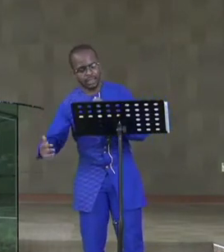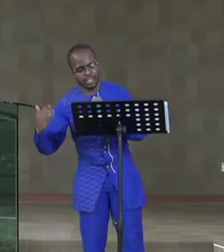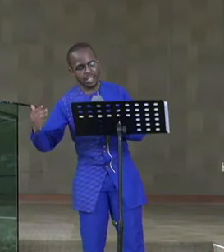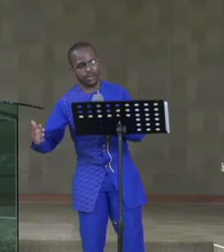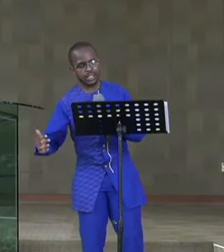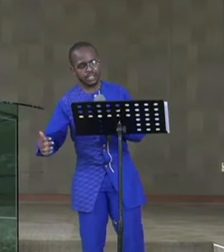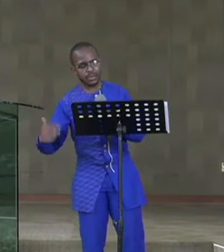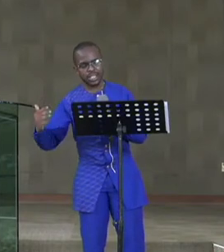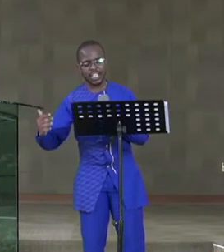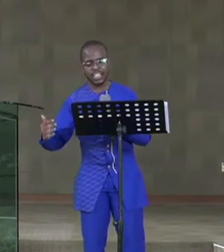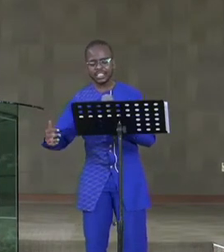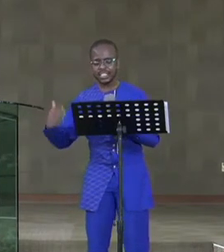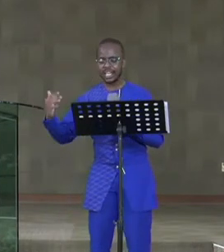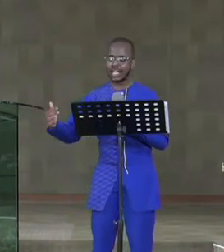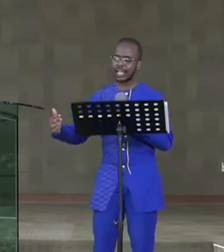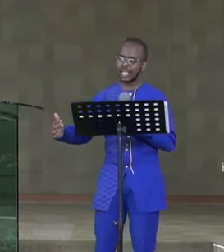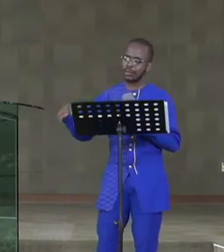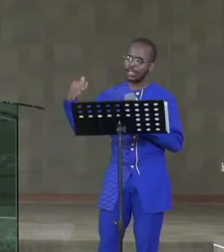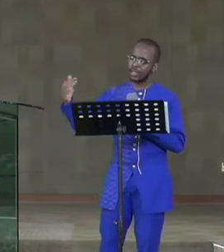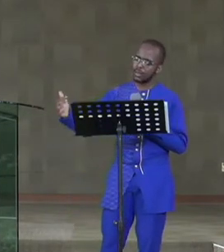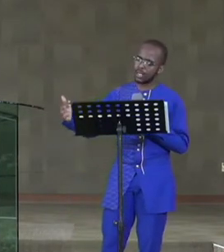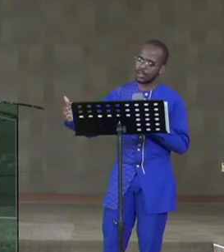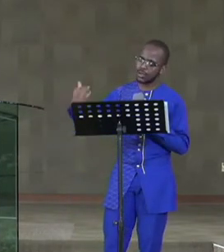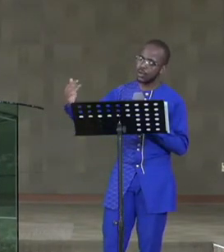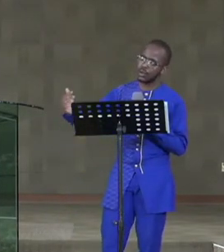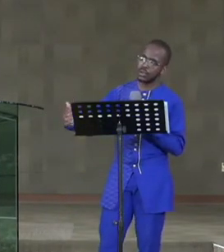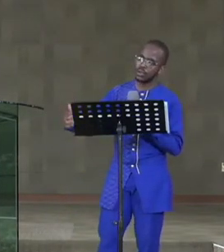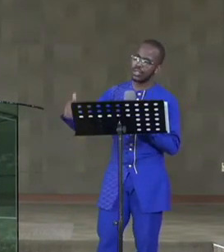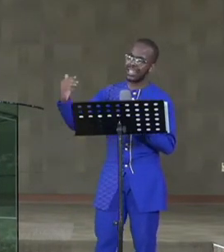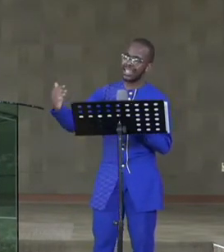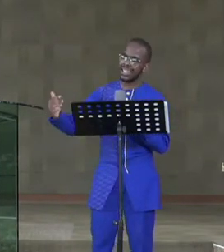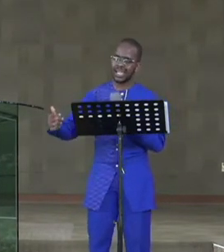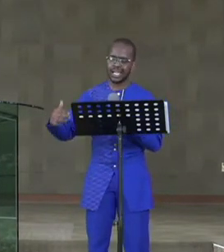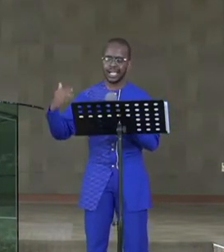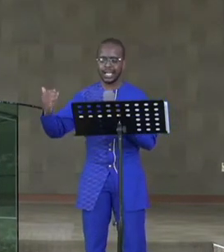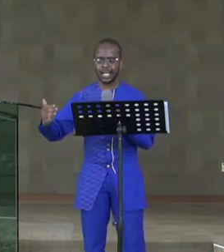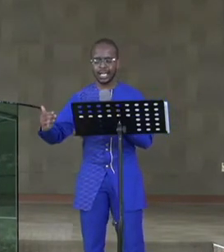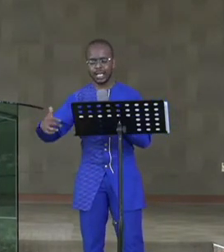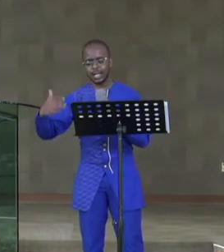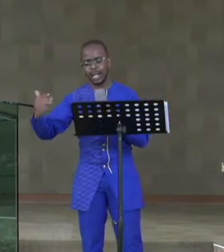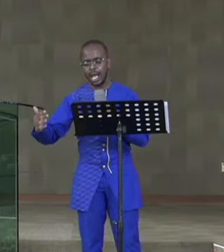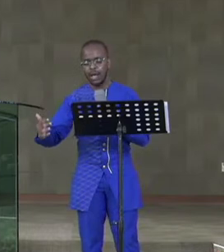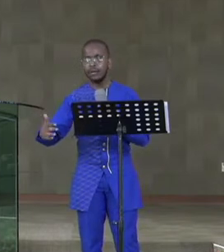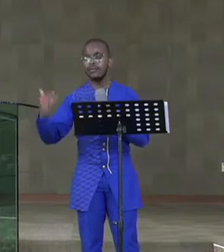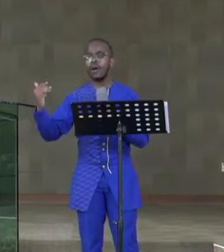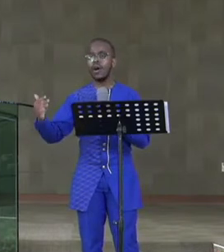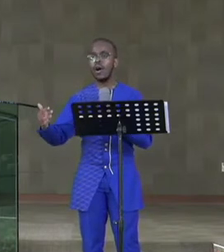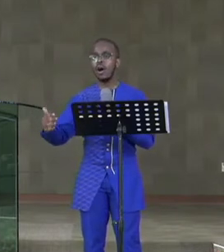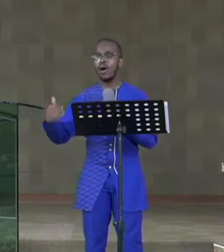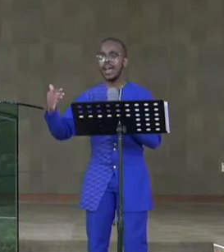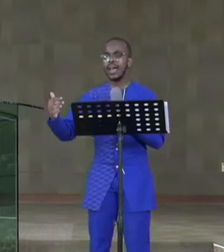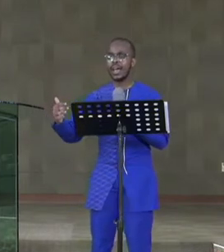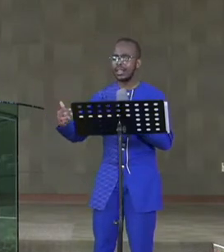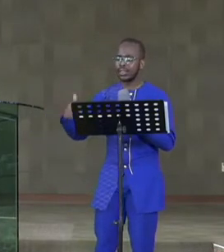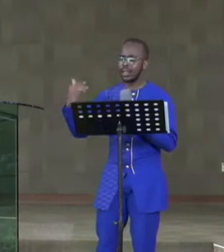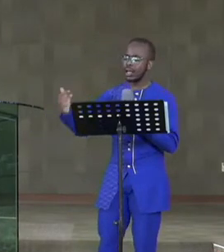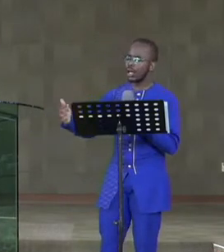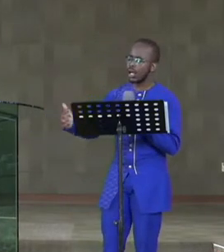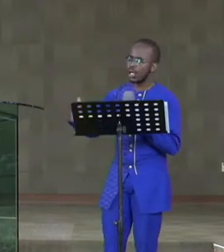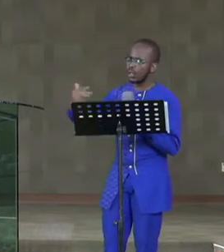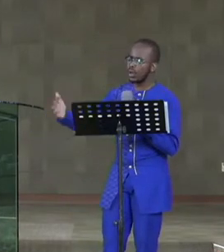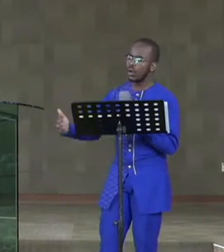soul. There is springtime in my soul today, for when